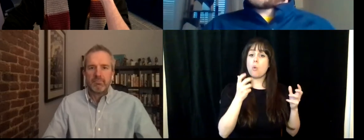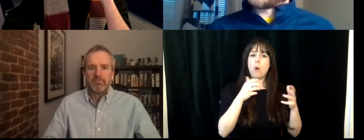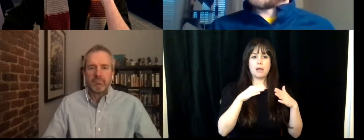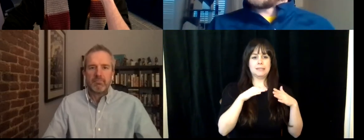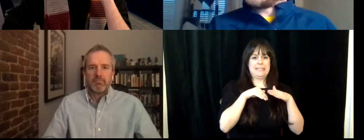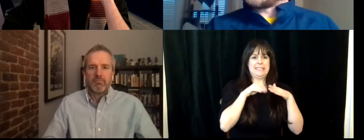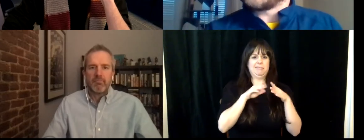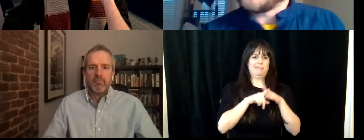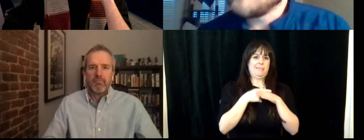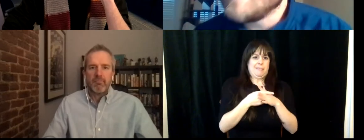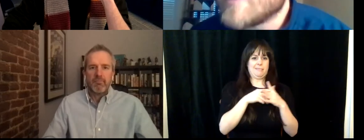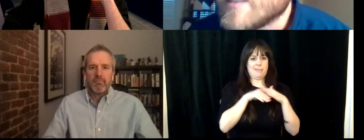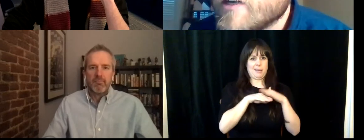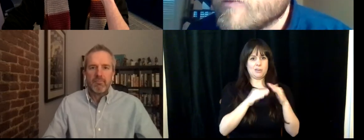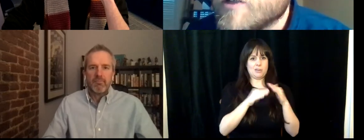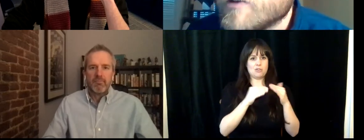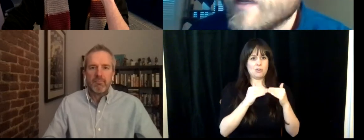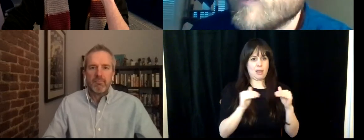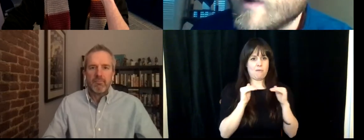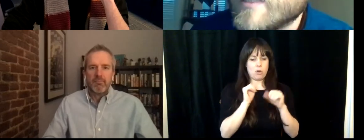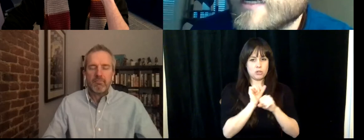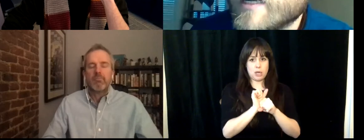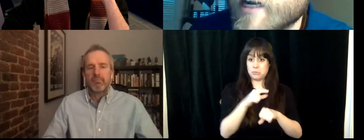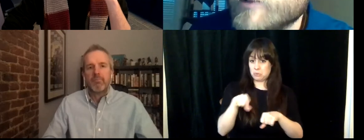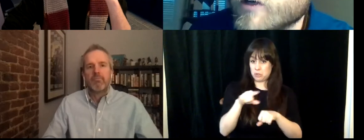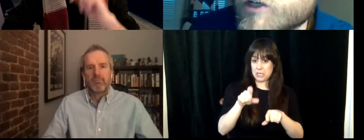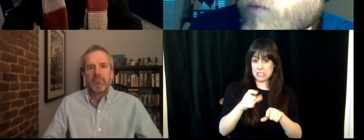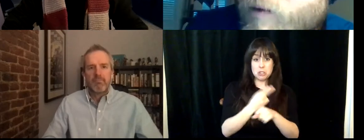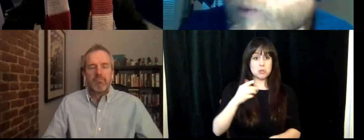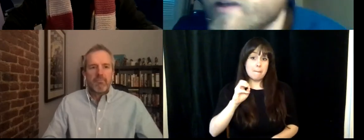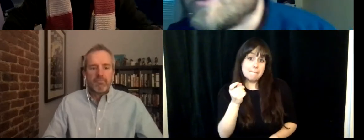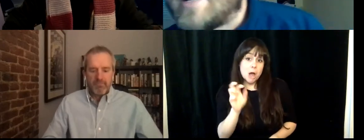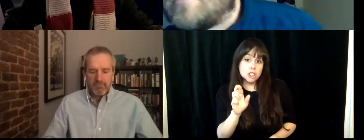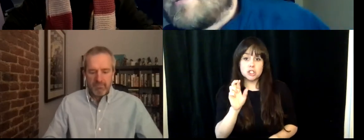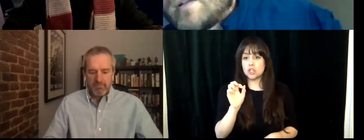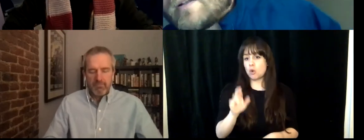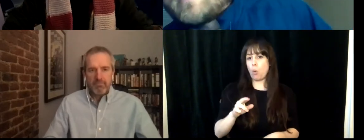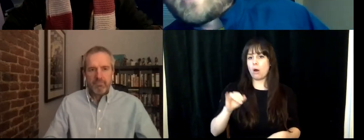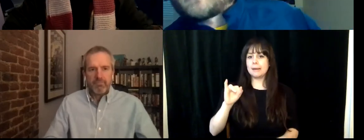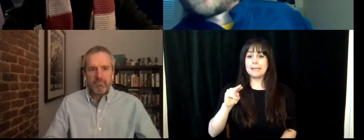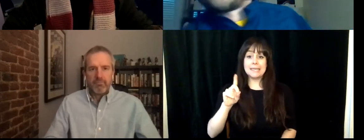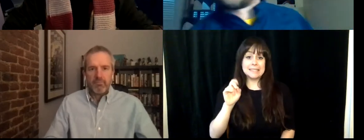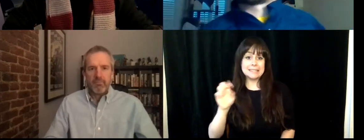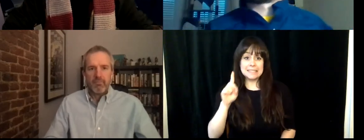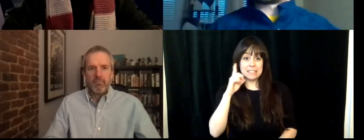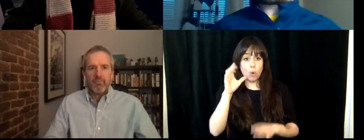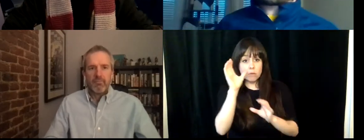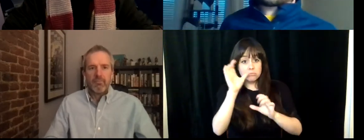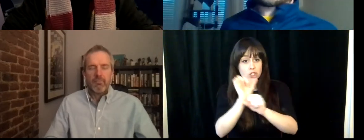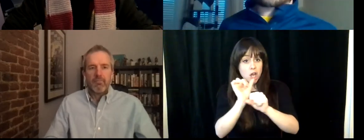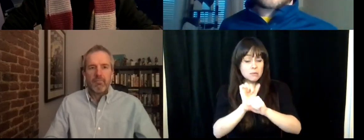gaming industry, do they use Indeed or Monster-related websites to job search? And what would be the title that they should search for?